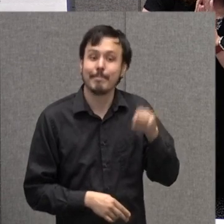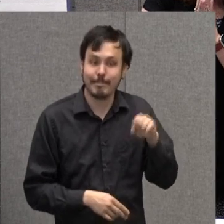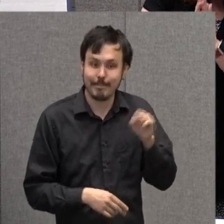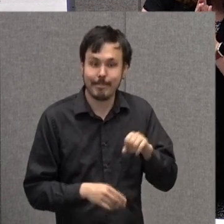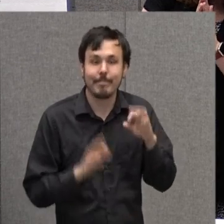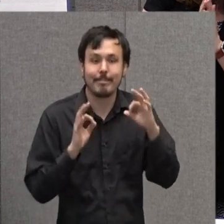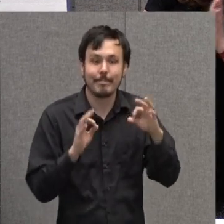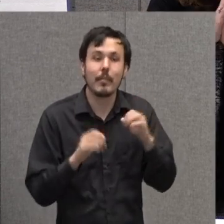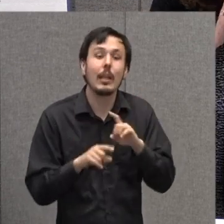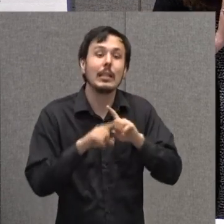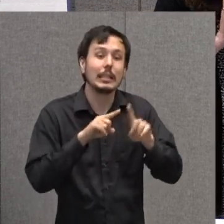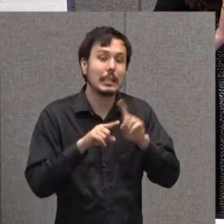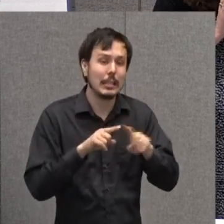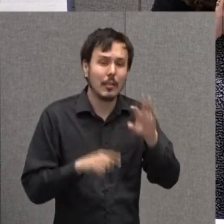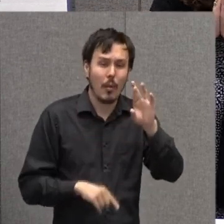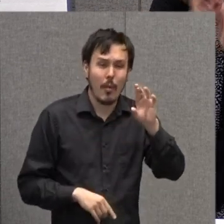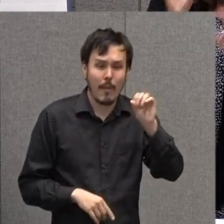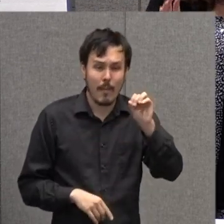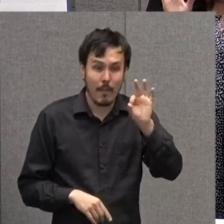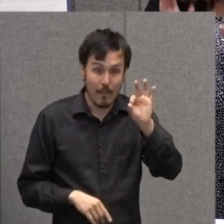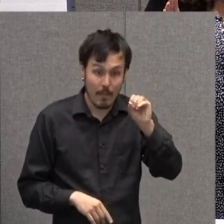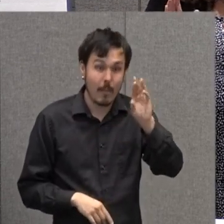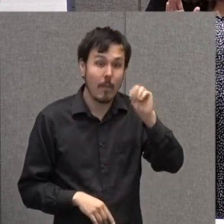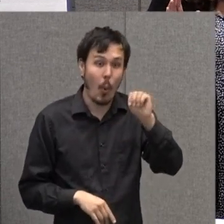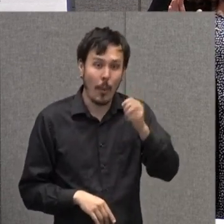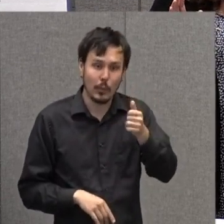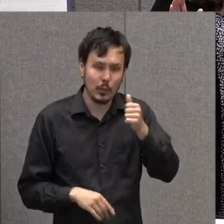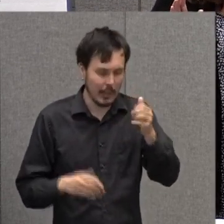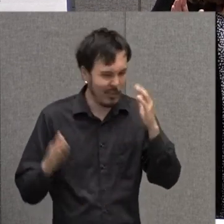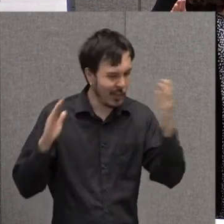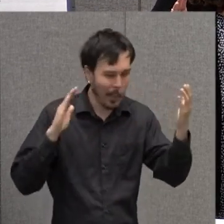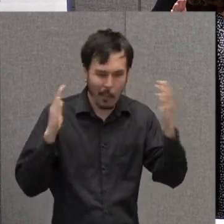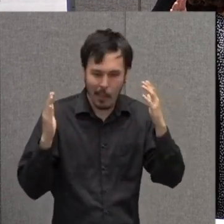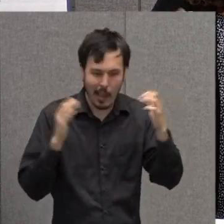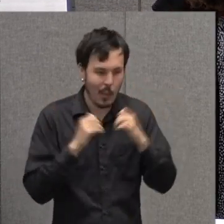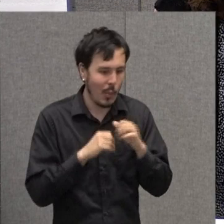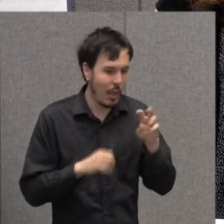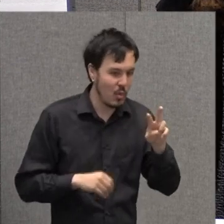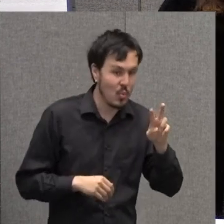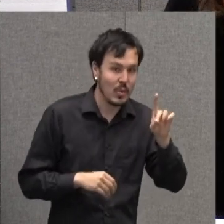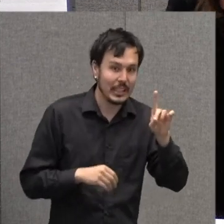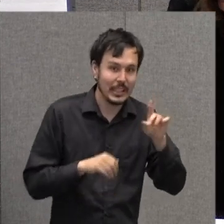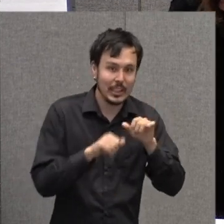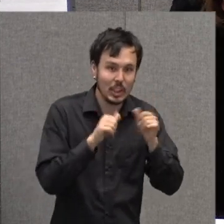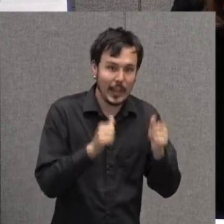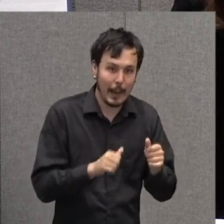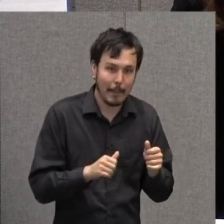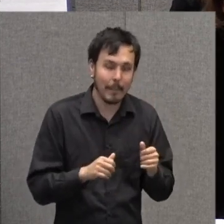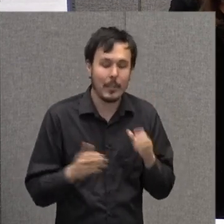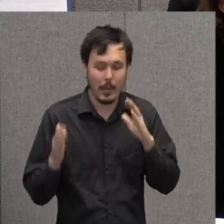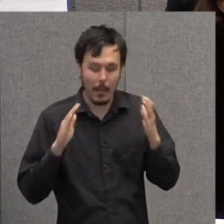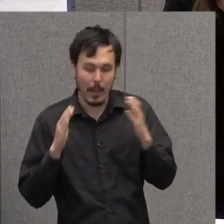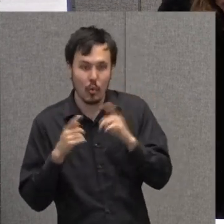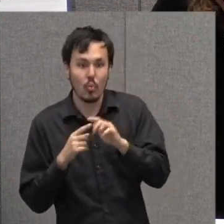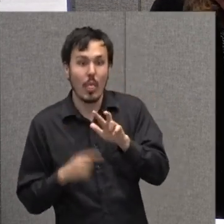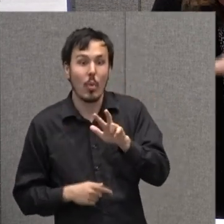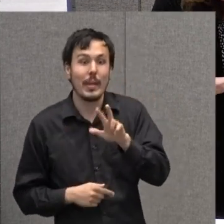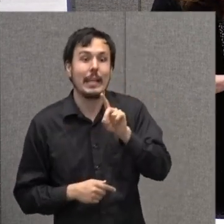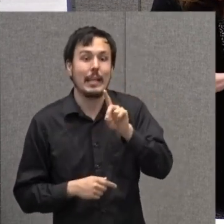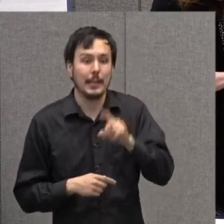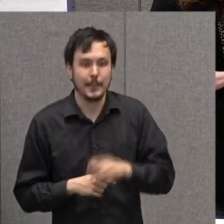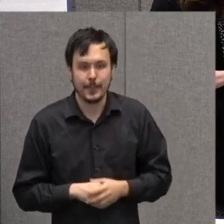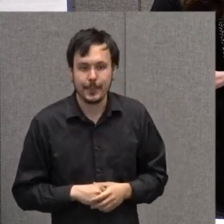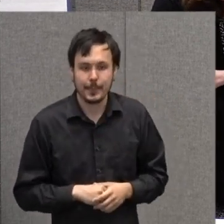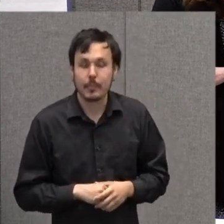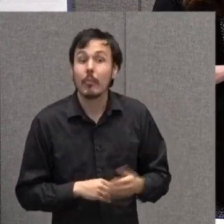of forms that you can sort of compare with two-dimensional shapes. Okay. So the last time